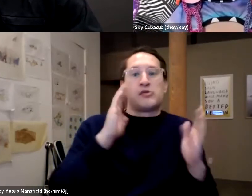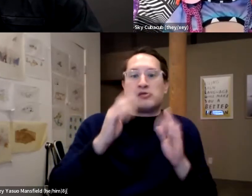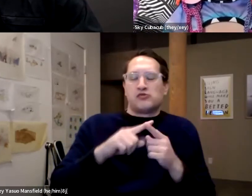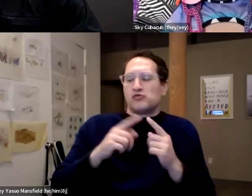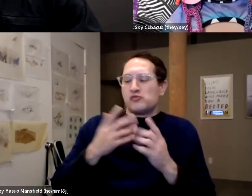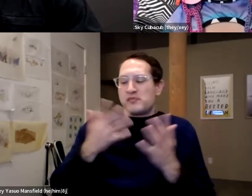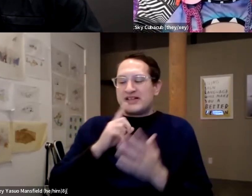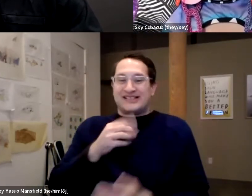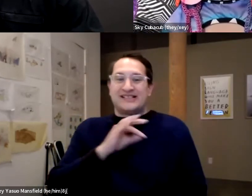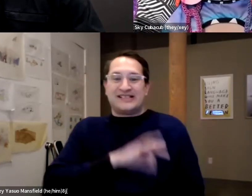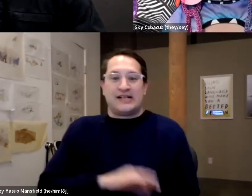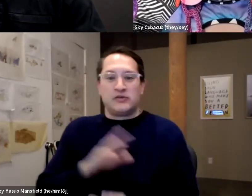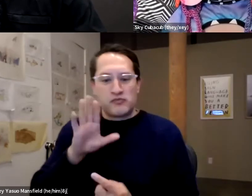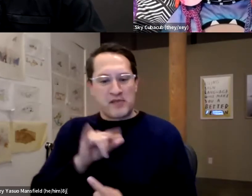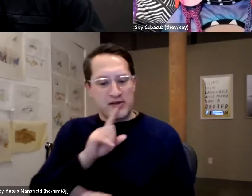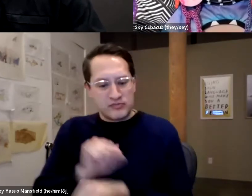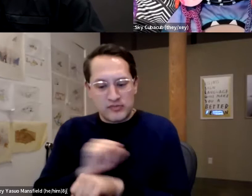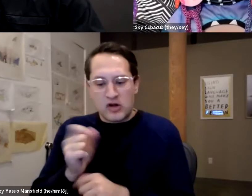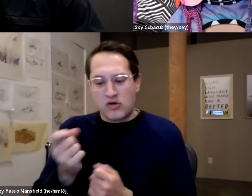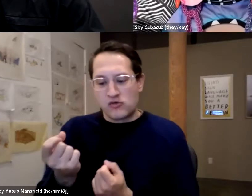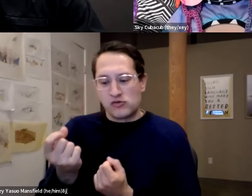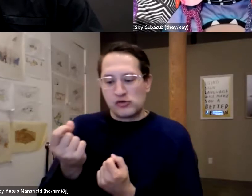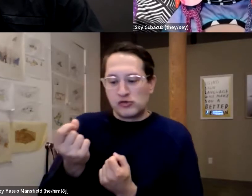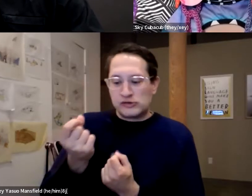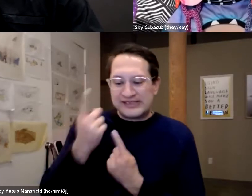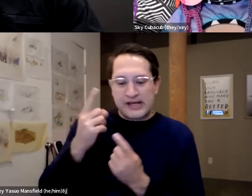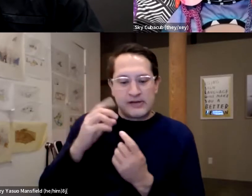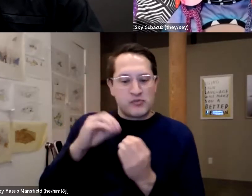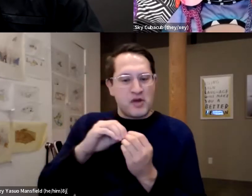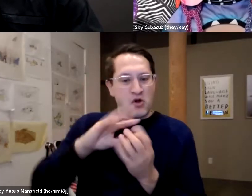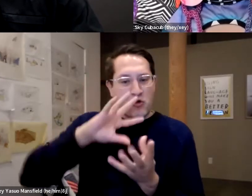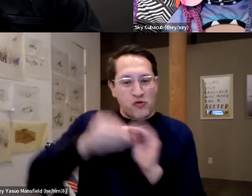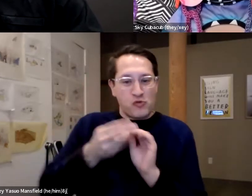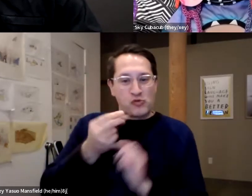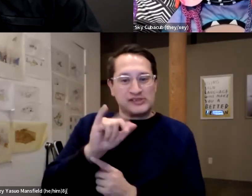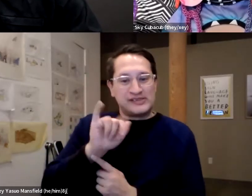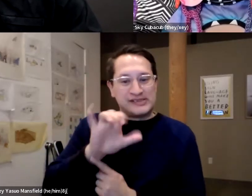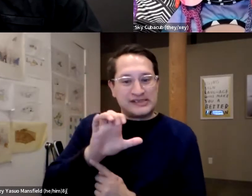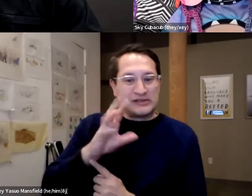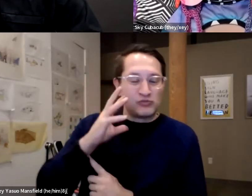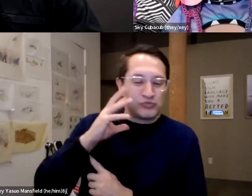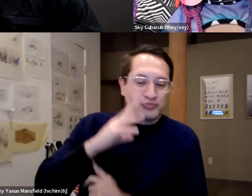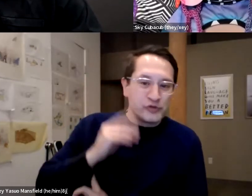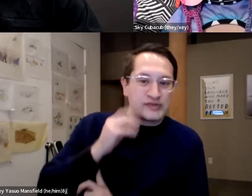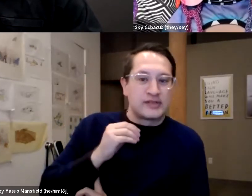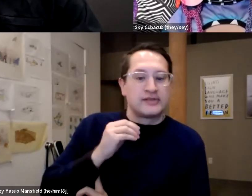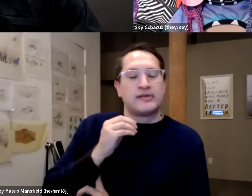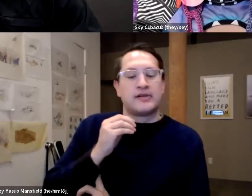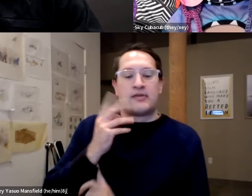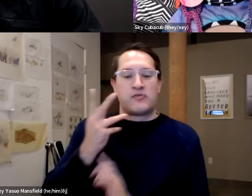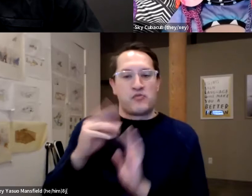models in comparison to what is gained by understanding the